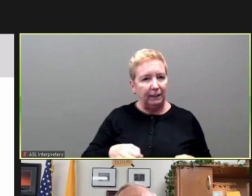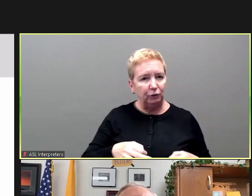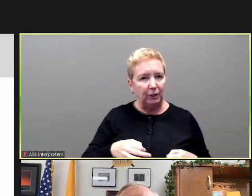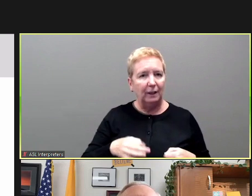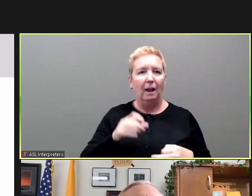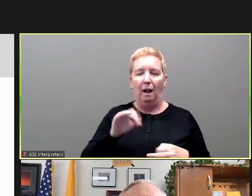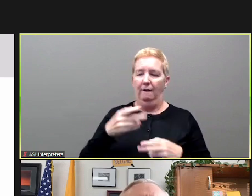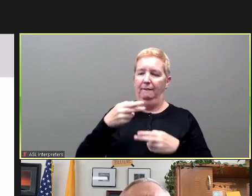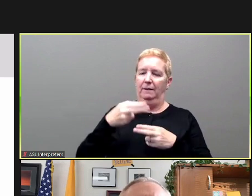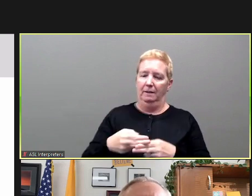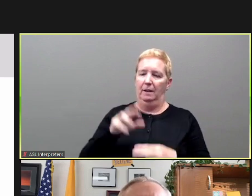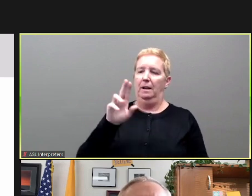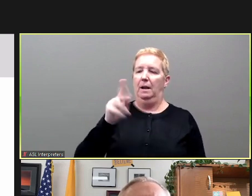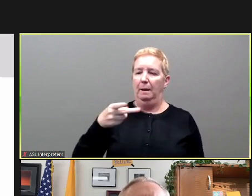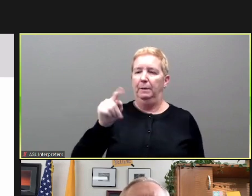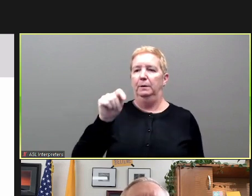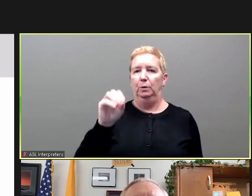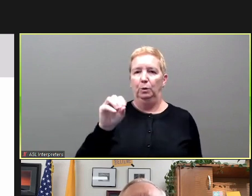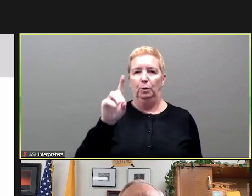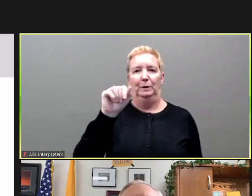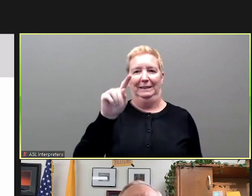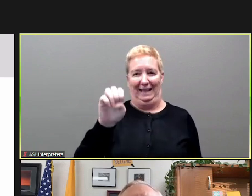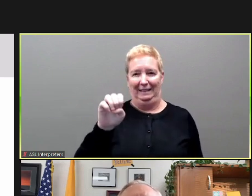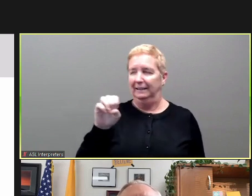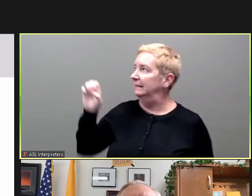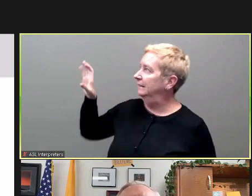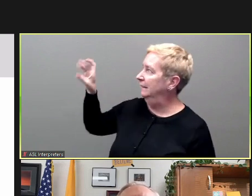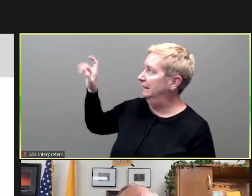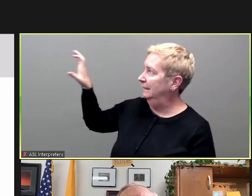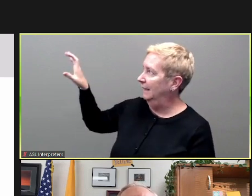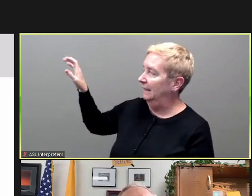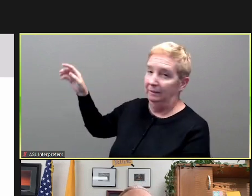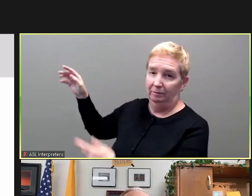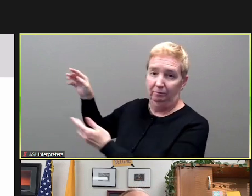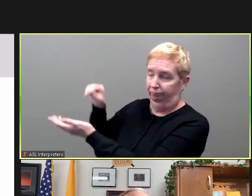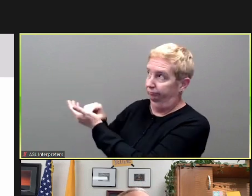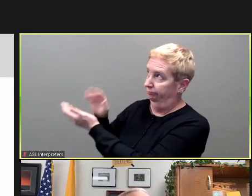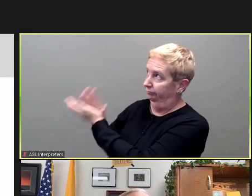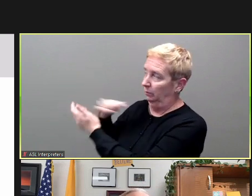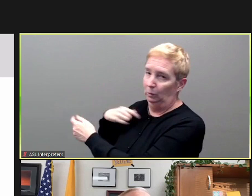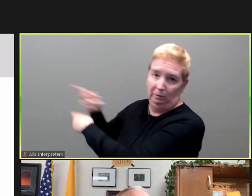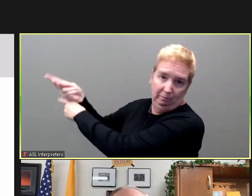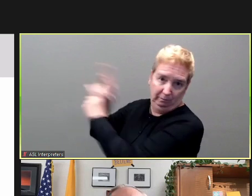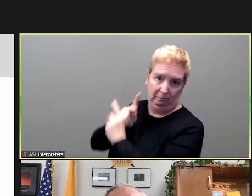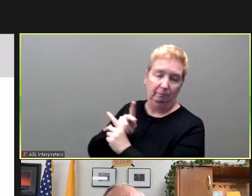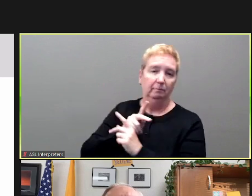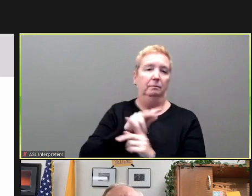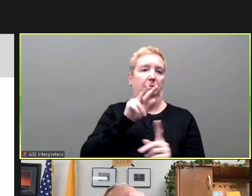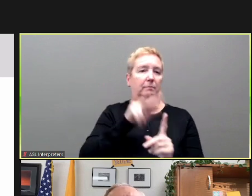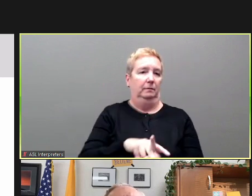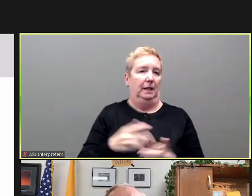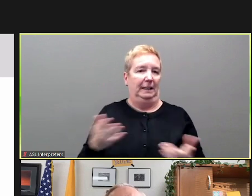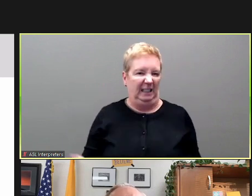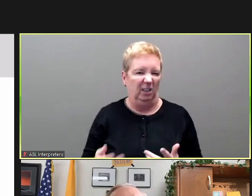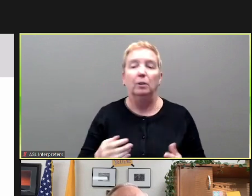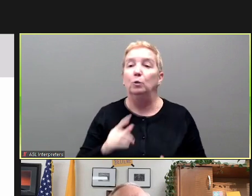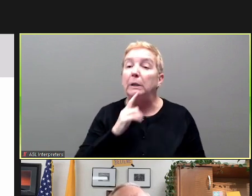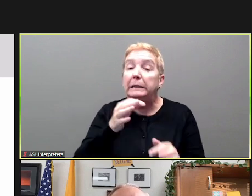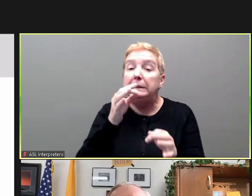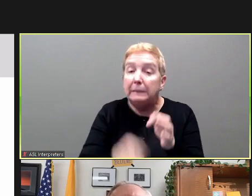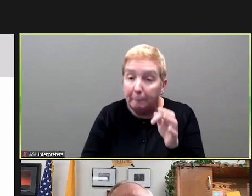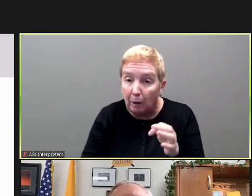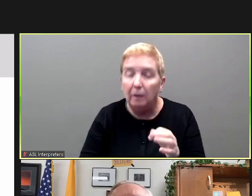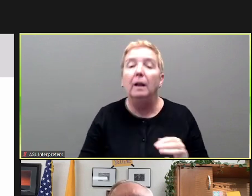date. It's really simple. I'm going to walk through it with you really quickly, and then I'll confess something to